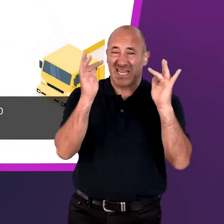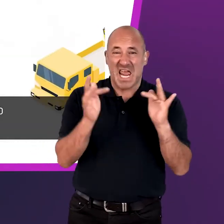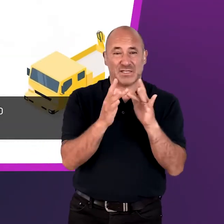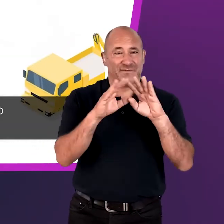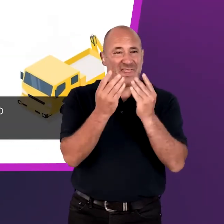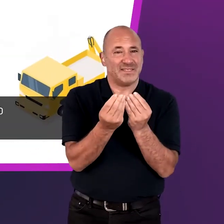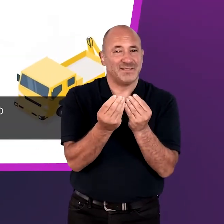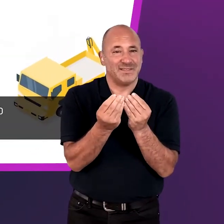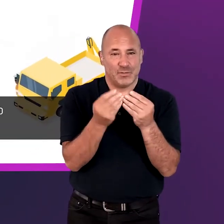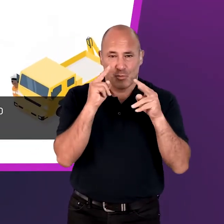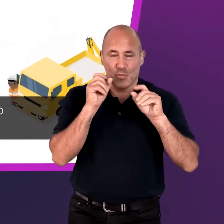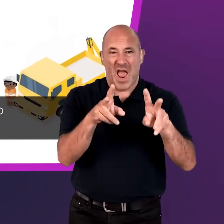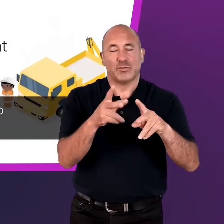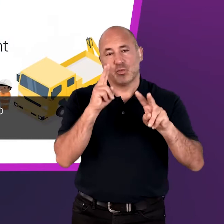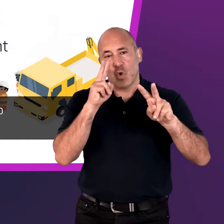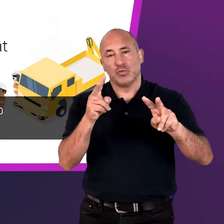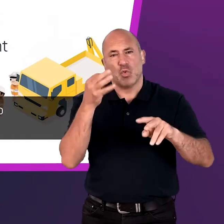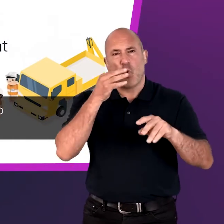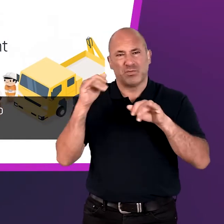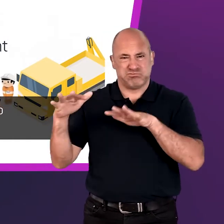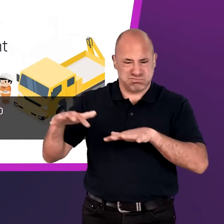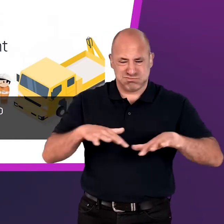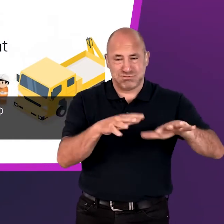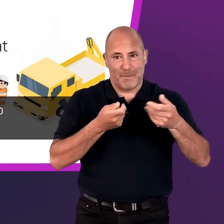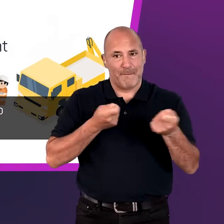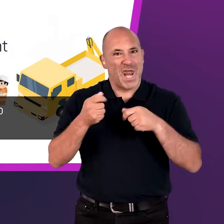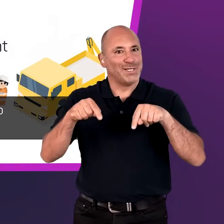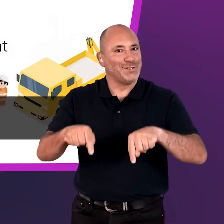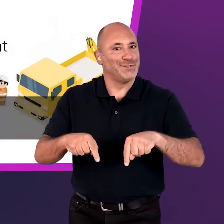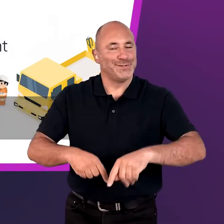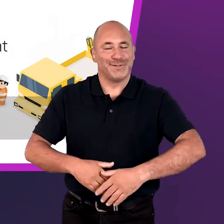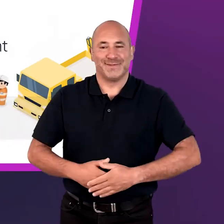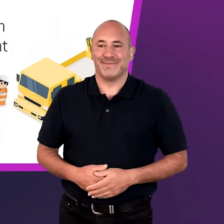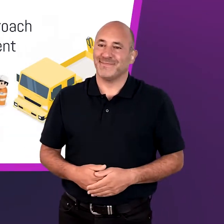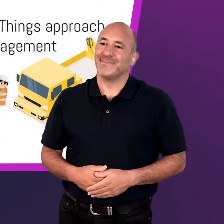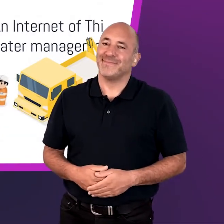Trackwater, an Internet of Things approach to rail surface water management.